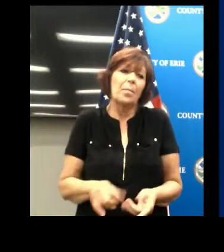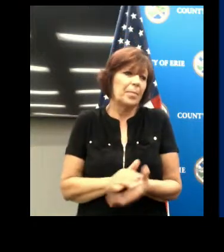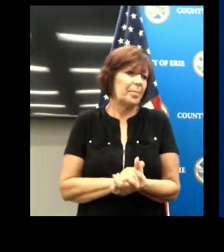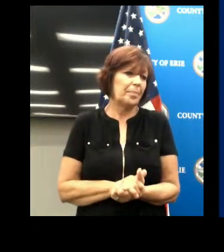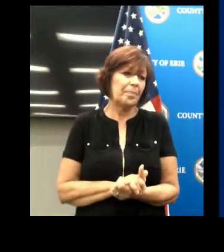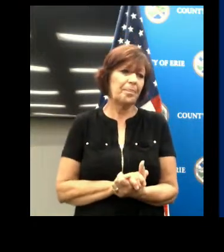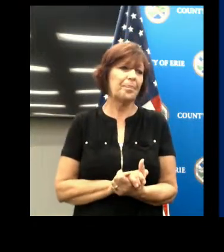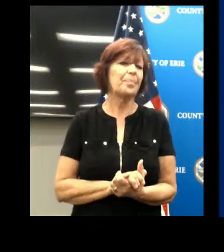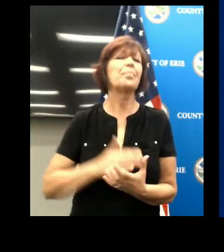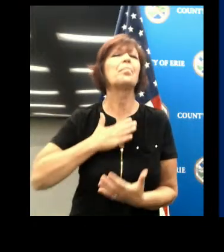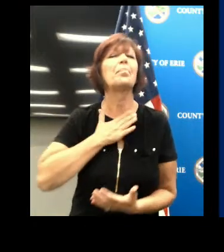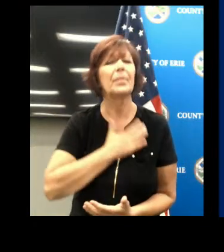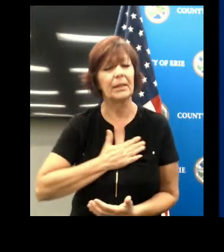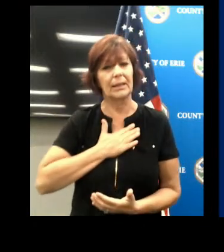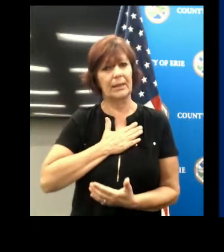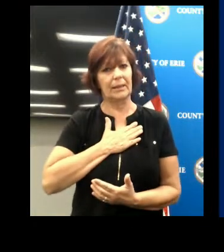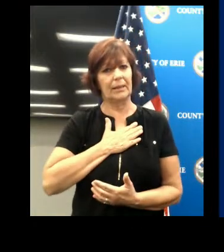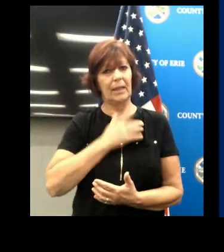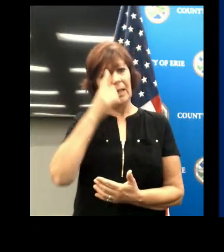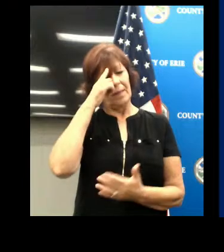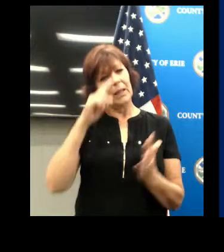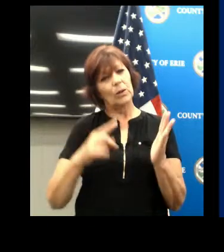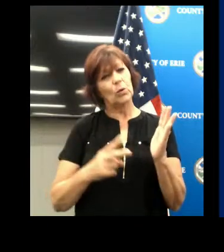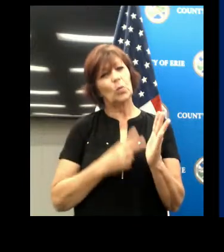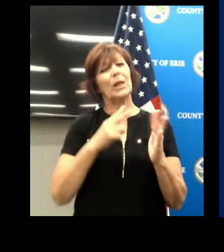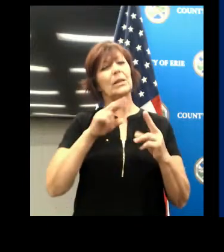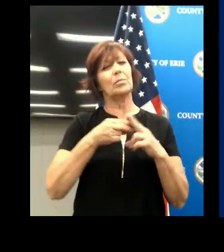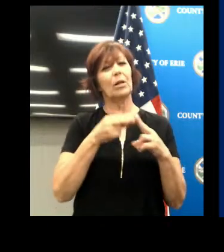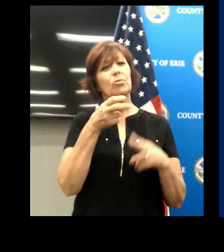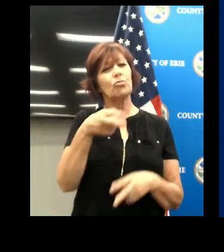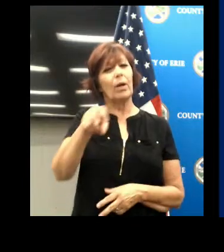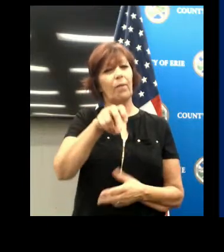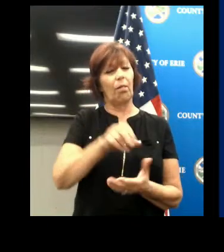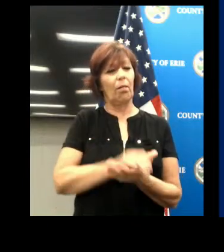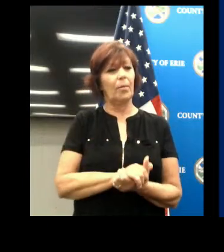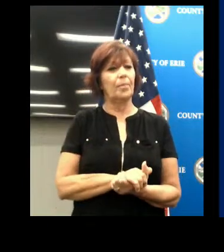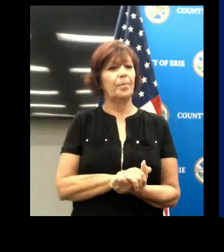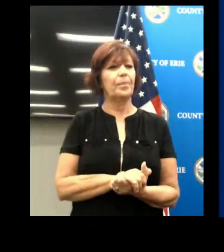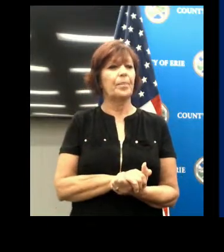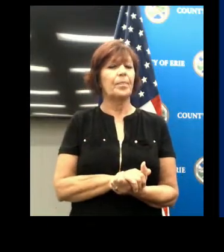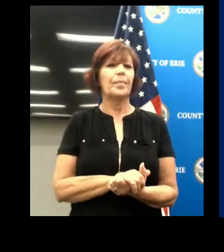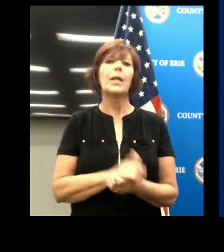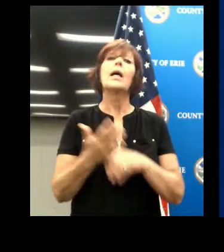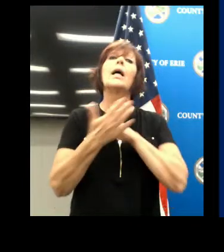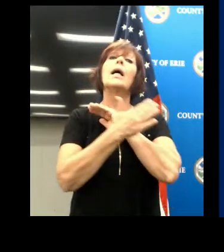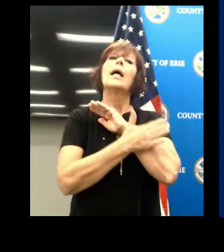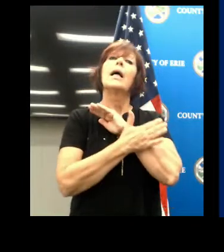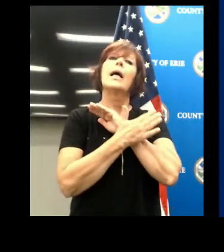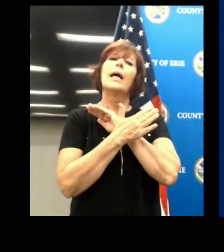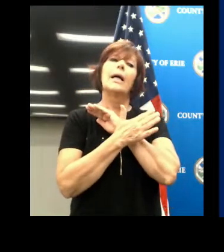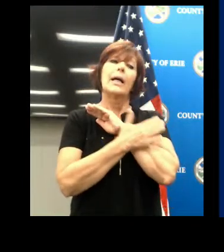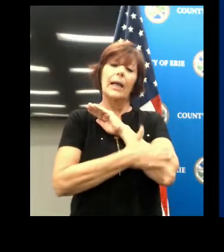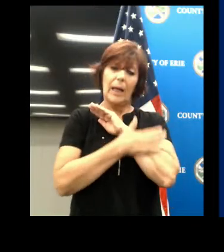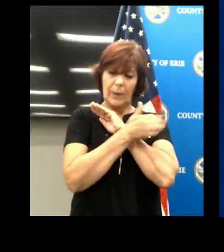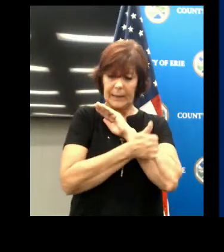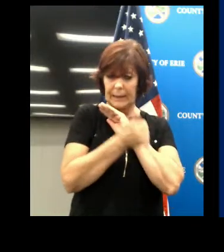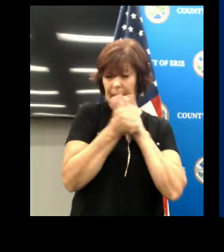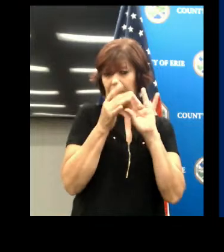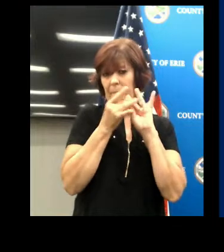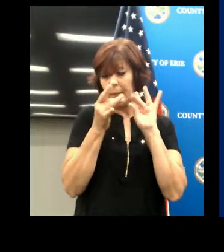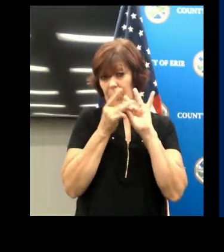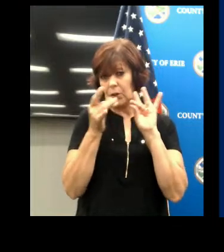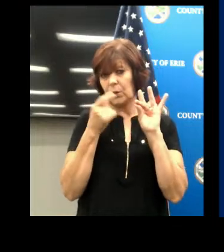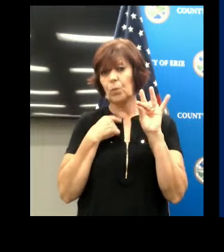in the school. So, please think twice about traveling. So we, as the county executive mentioned, we are still